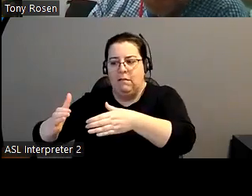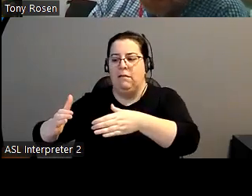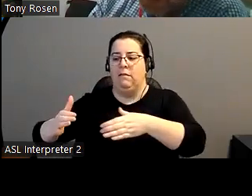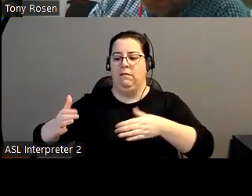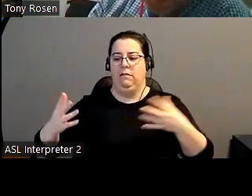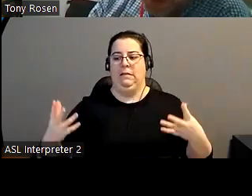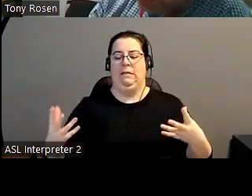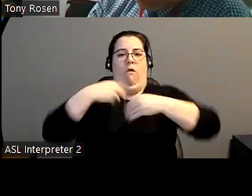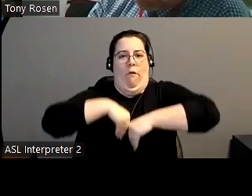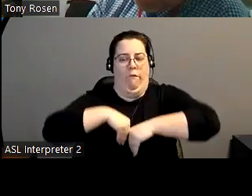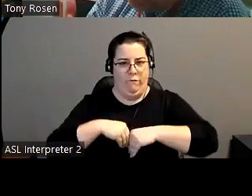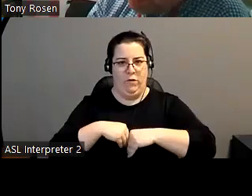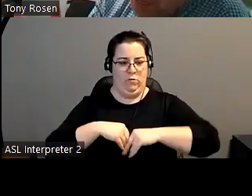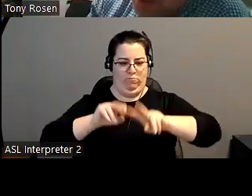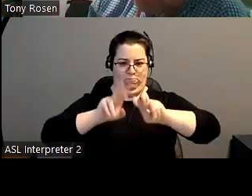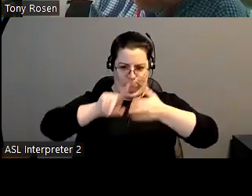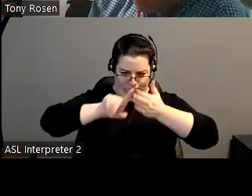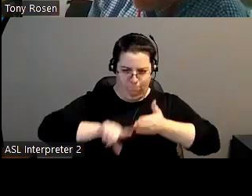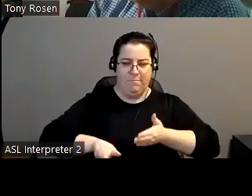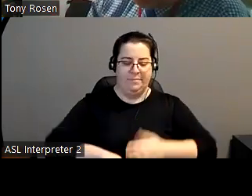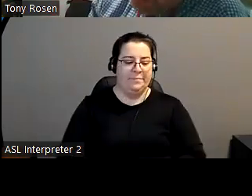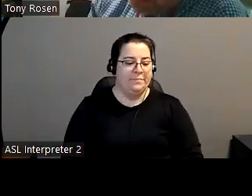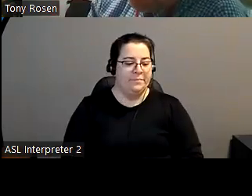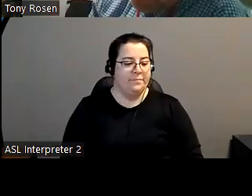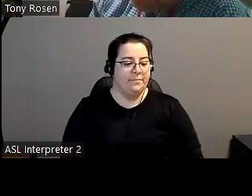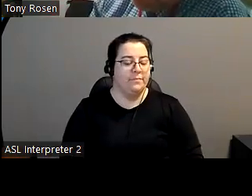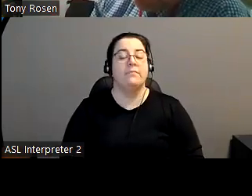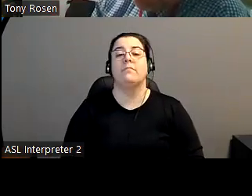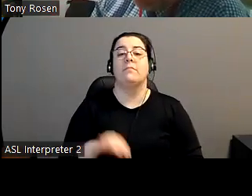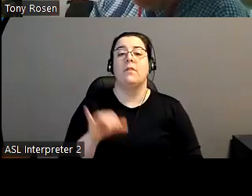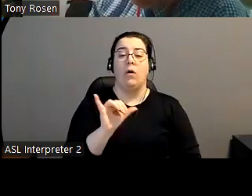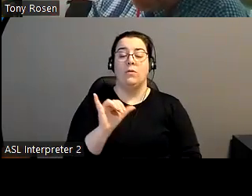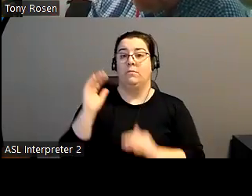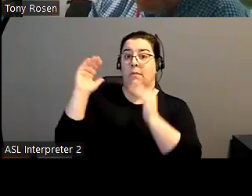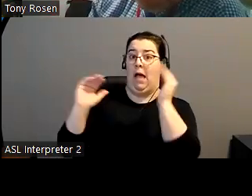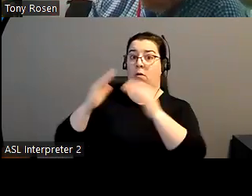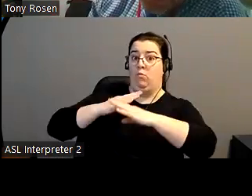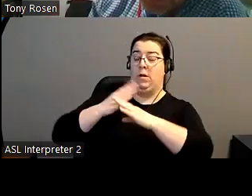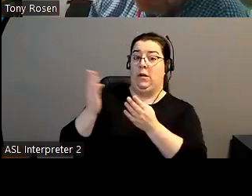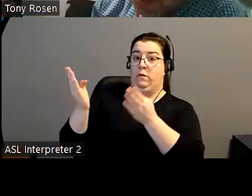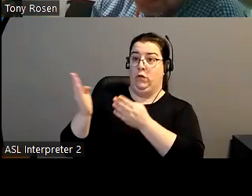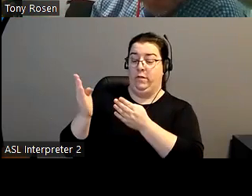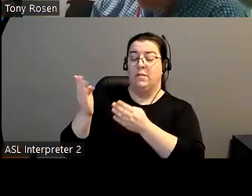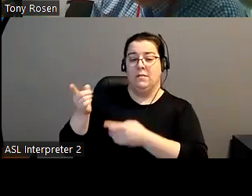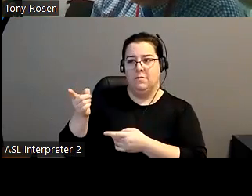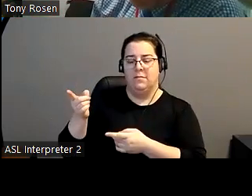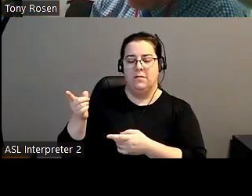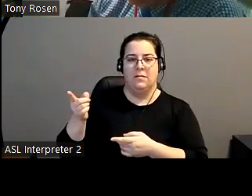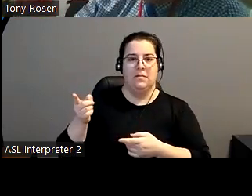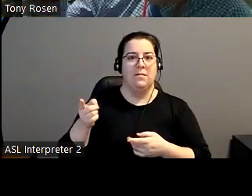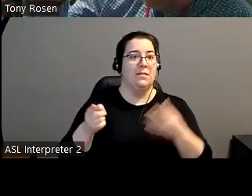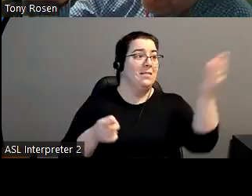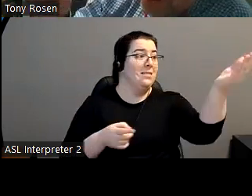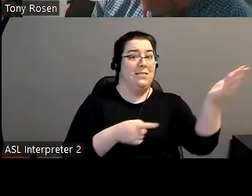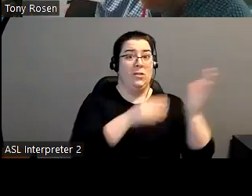challenging. We also report, as I mentioned, to Adult Protective Services, which is something that is in the States, the